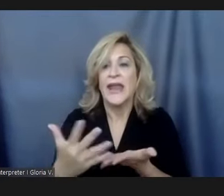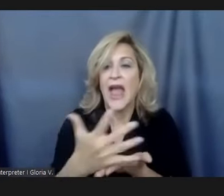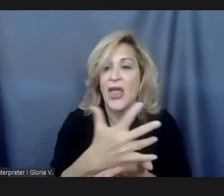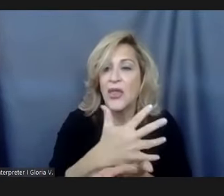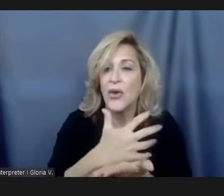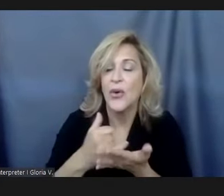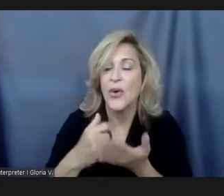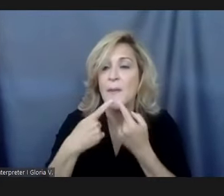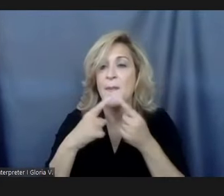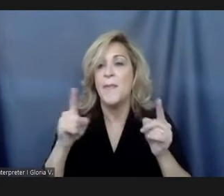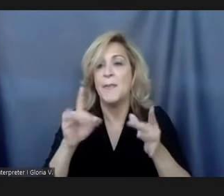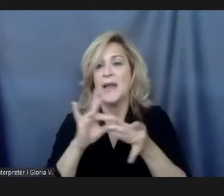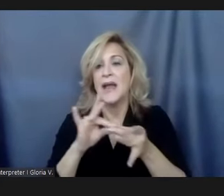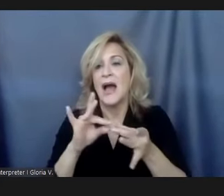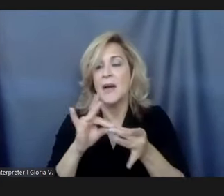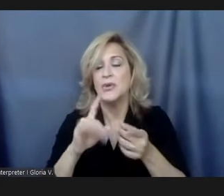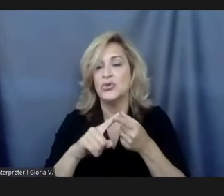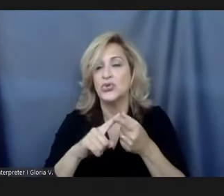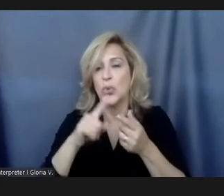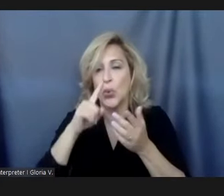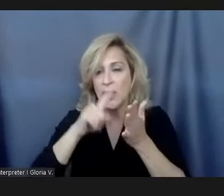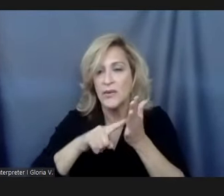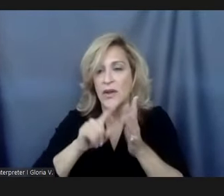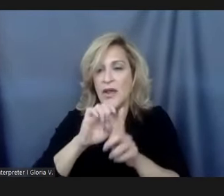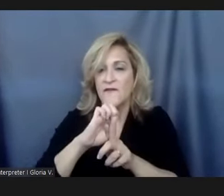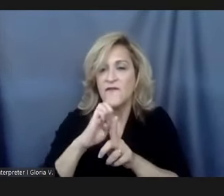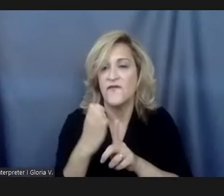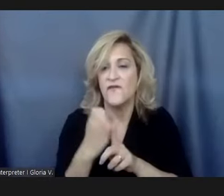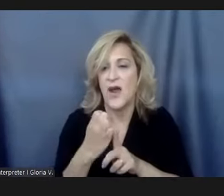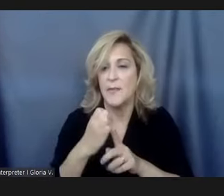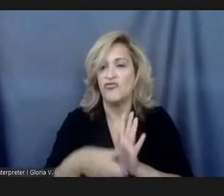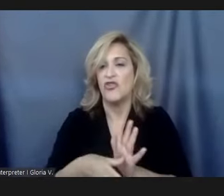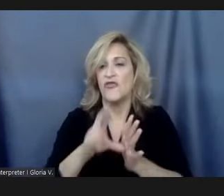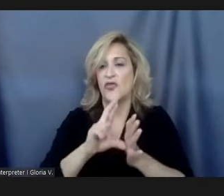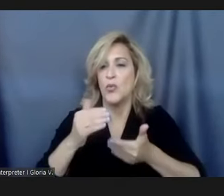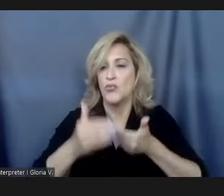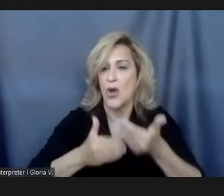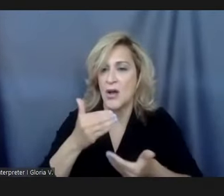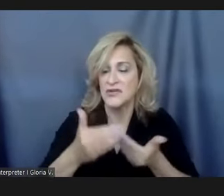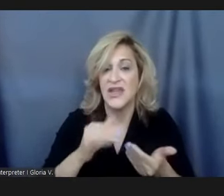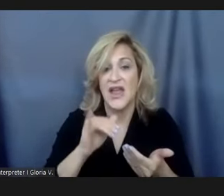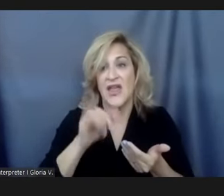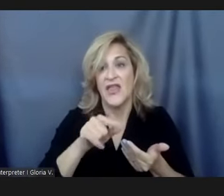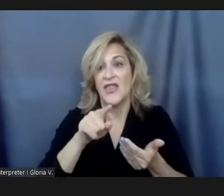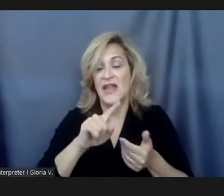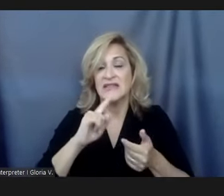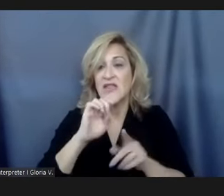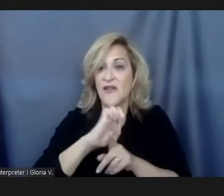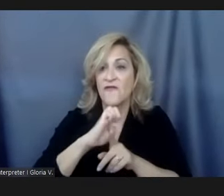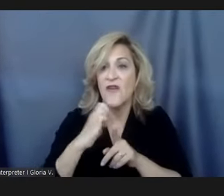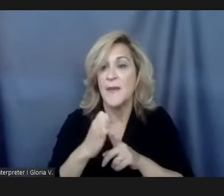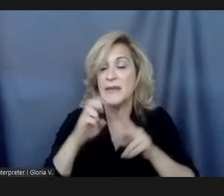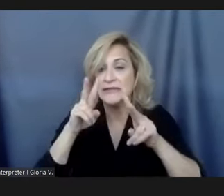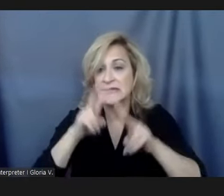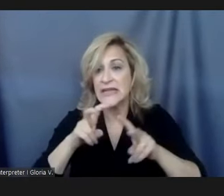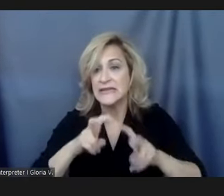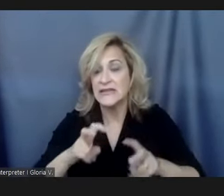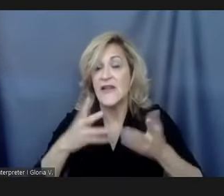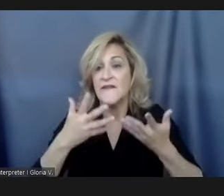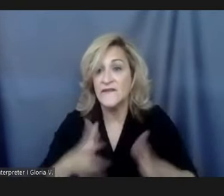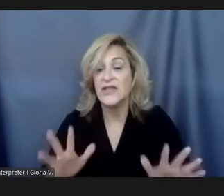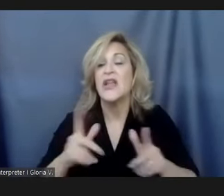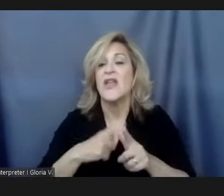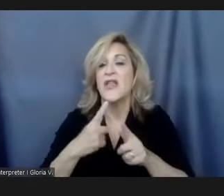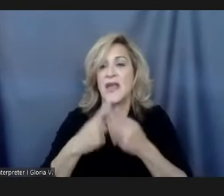the environmental review process. Comments will be reflected in the environmental assessment once it is made public. Rather